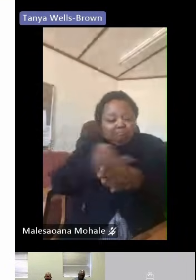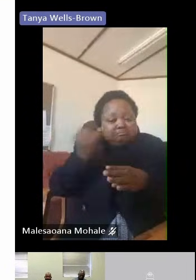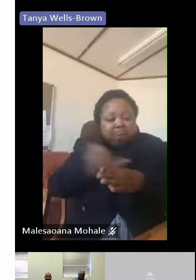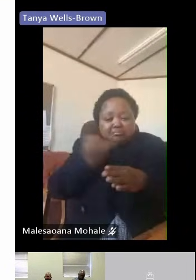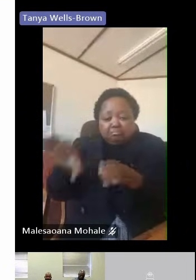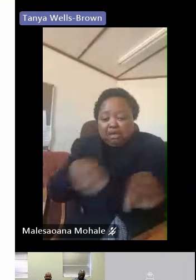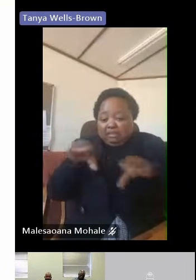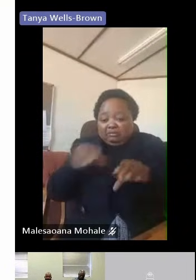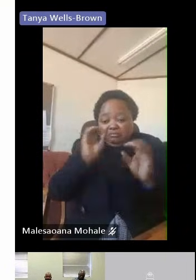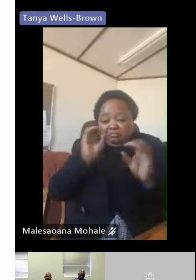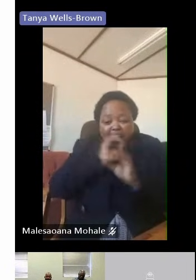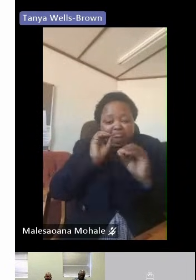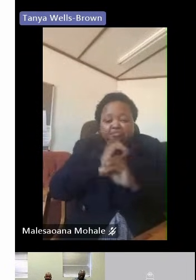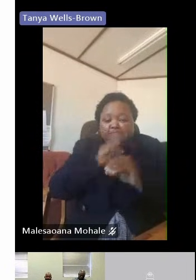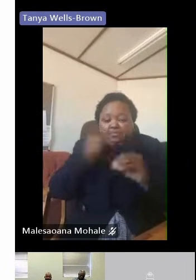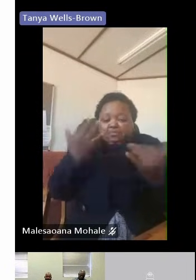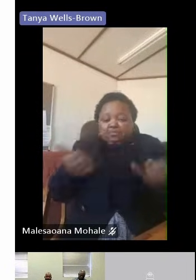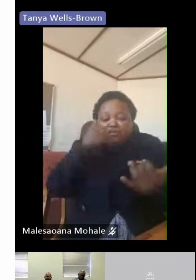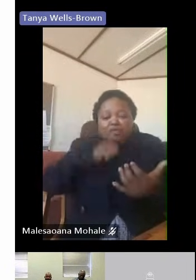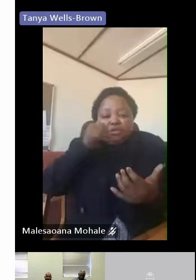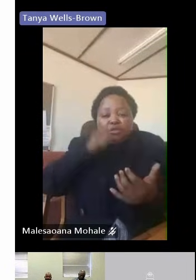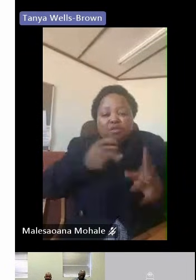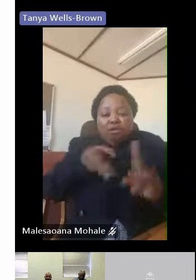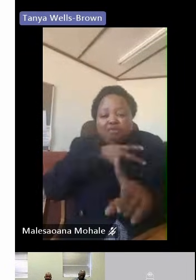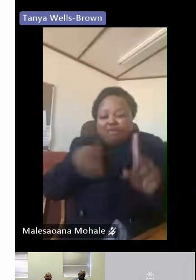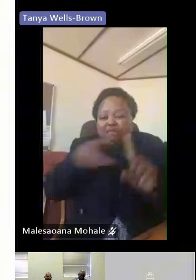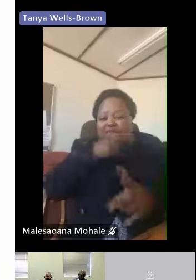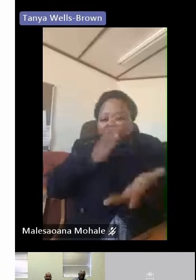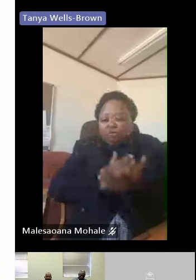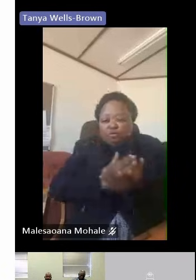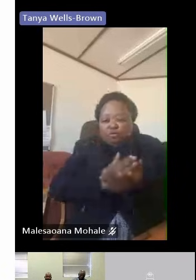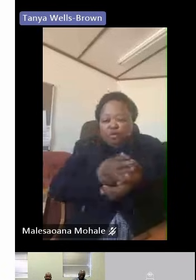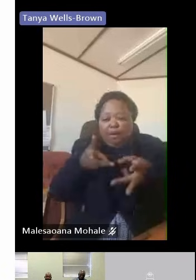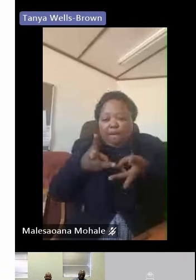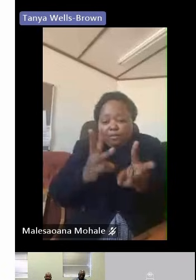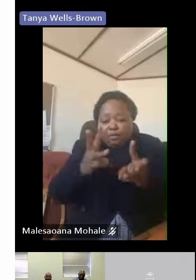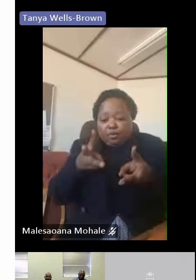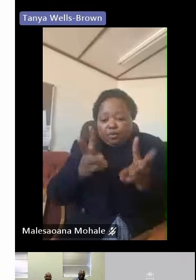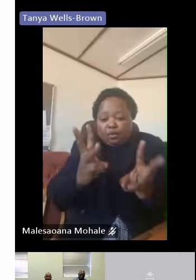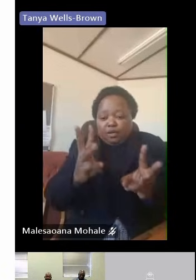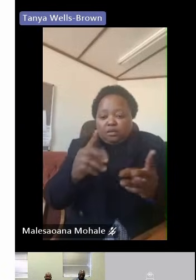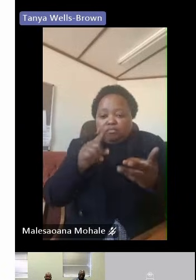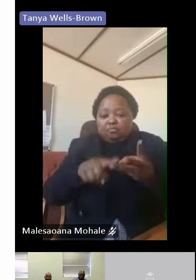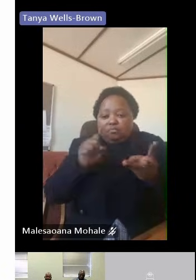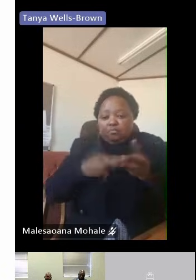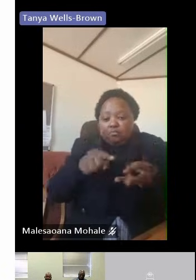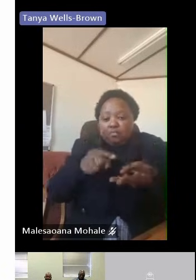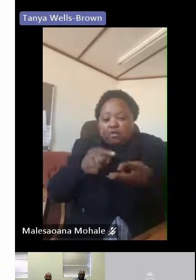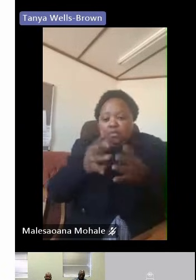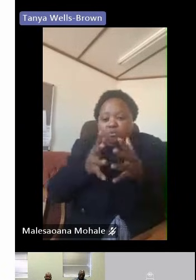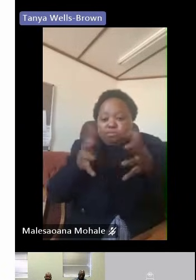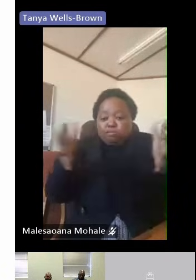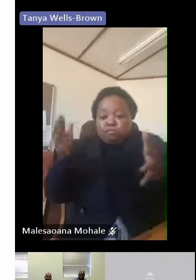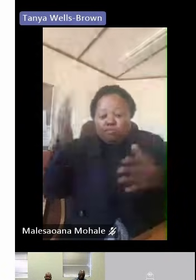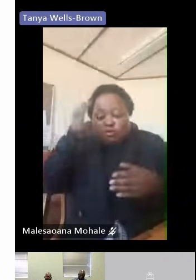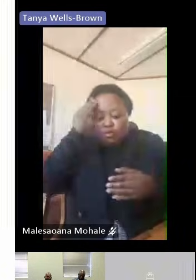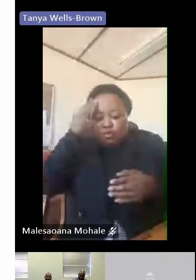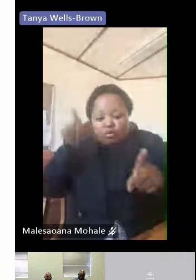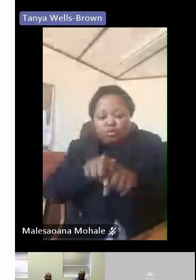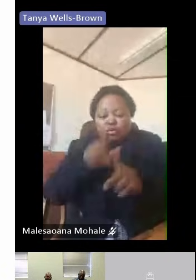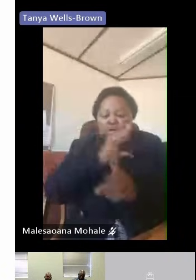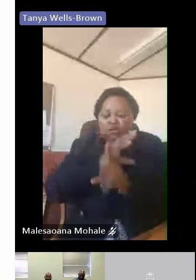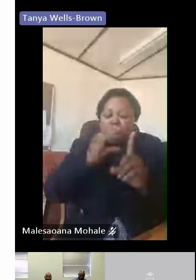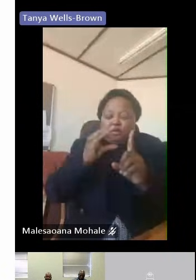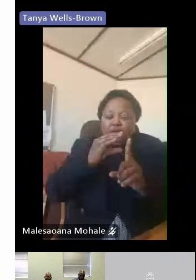of sexual violence, pathways and protocols broadly known, how to respond to medical care,